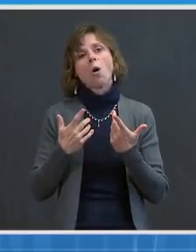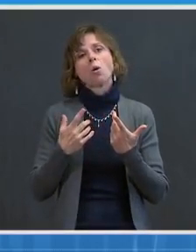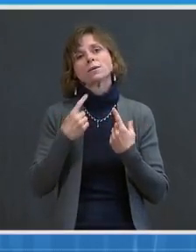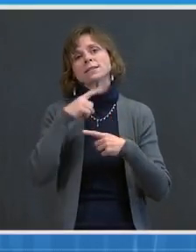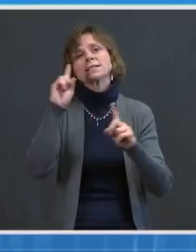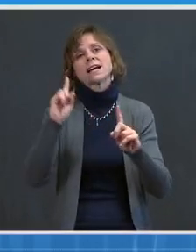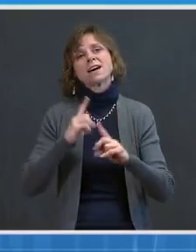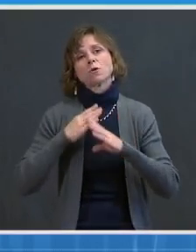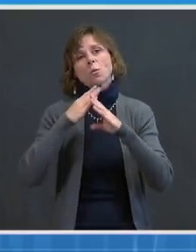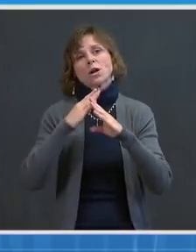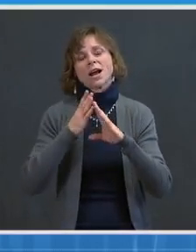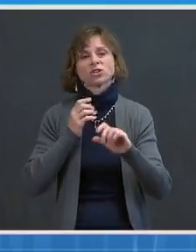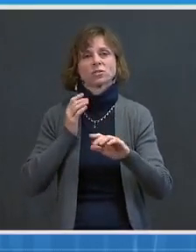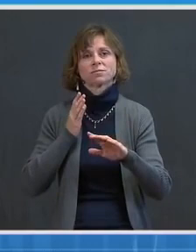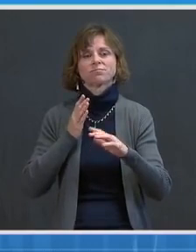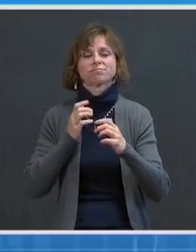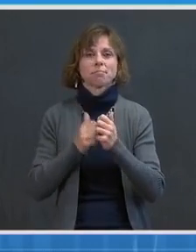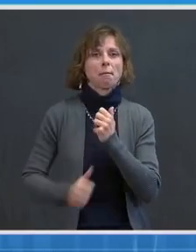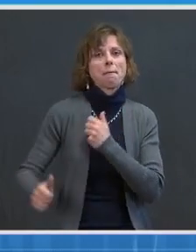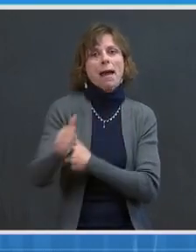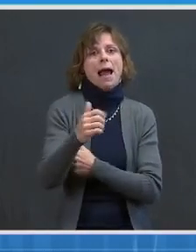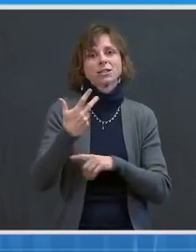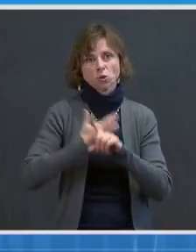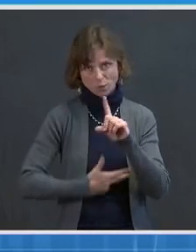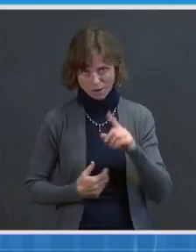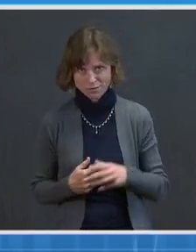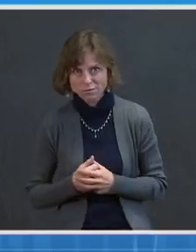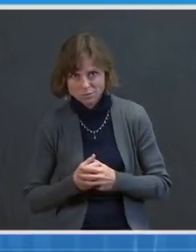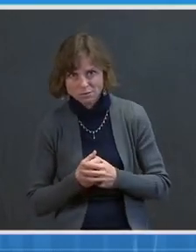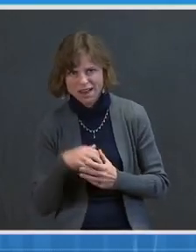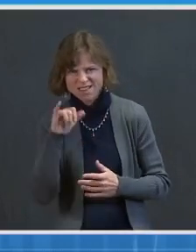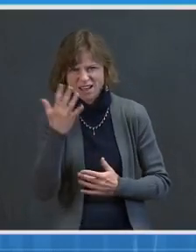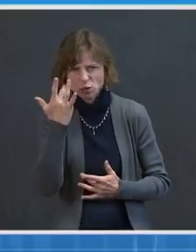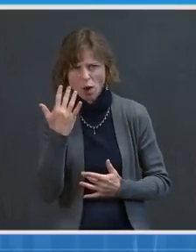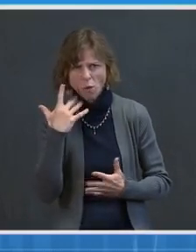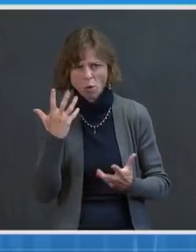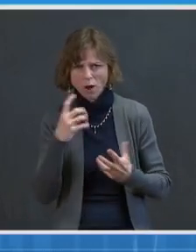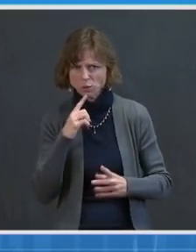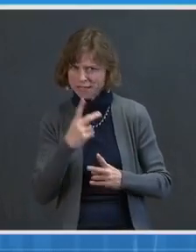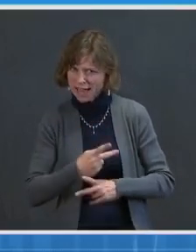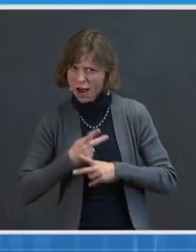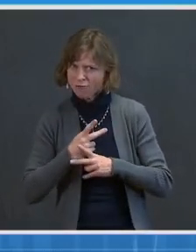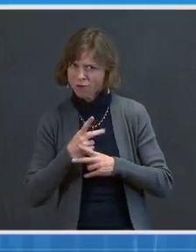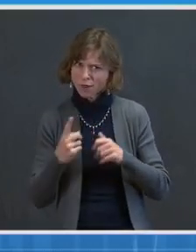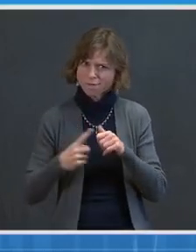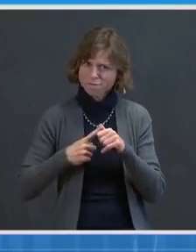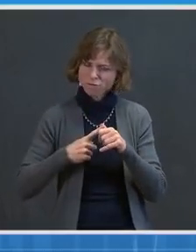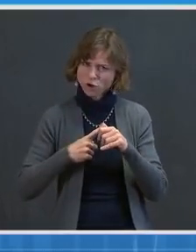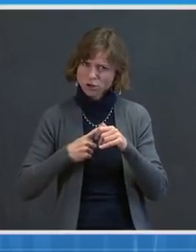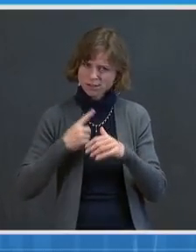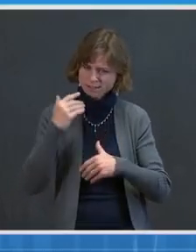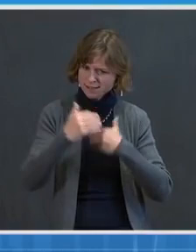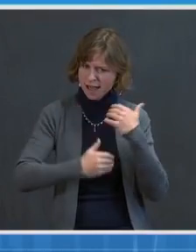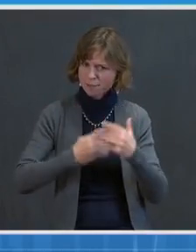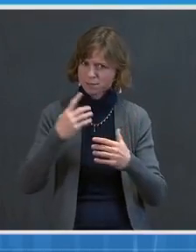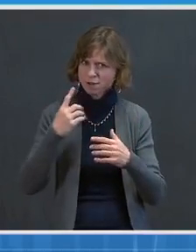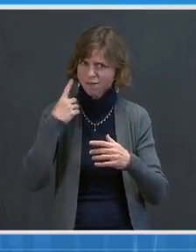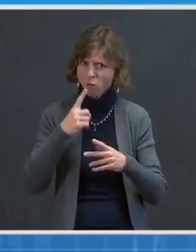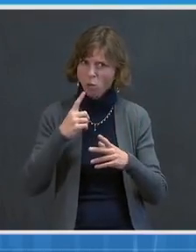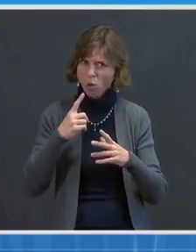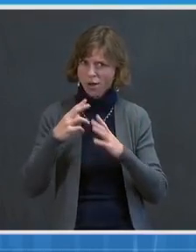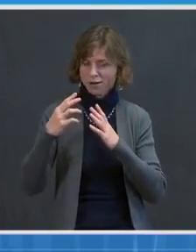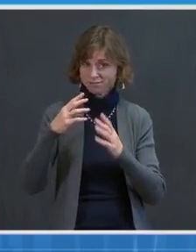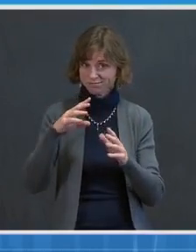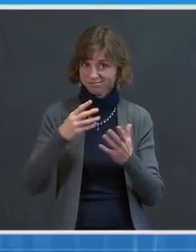this is exactly among the reasons why we want to be cautious as we take these first steps in our guidance post-vaccination. The durability and